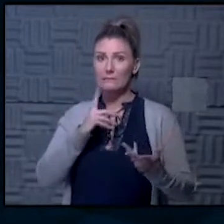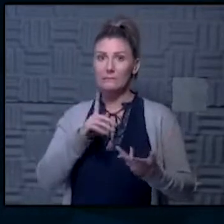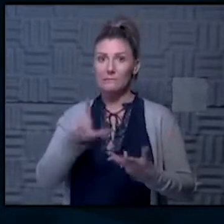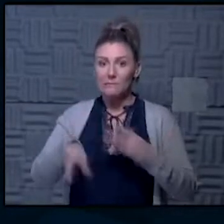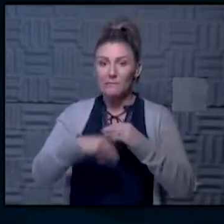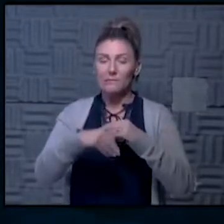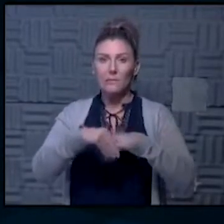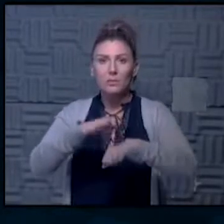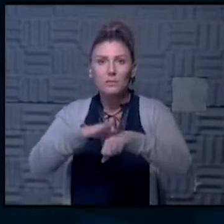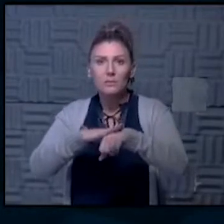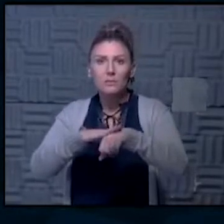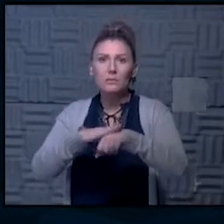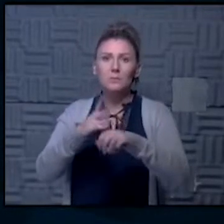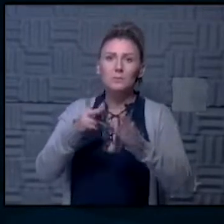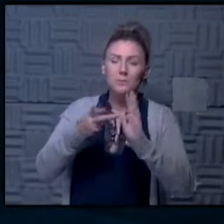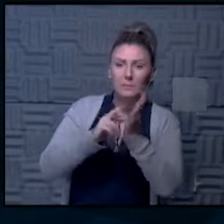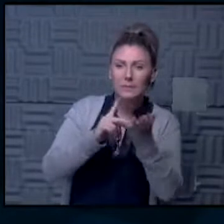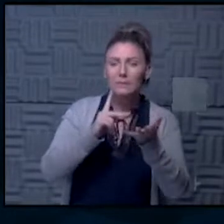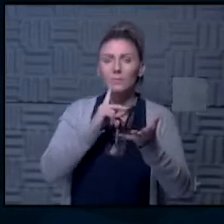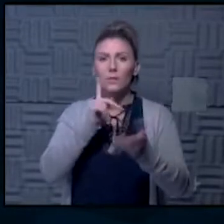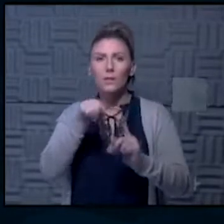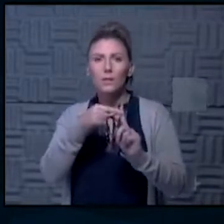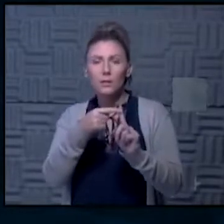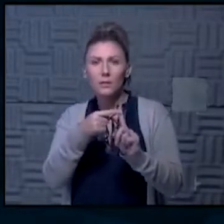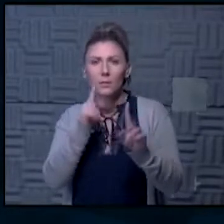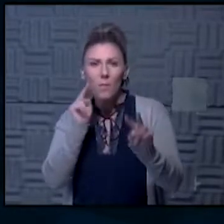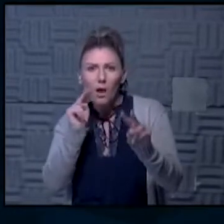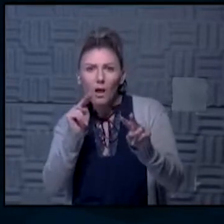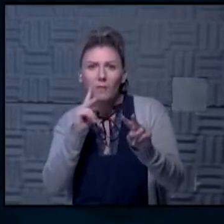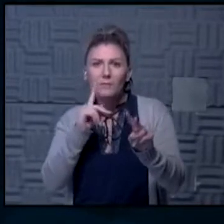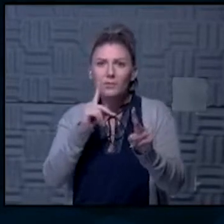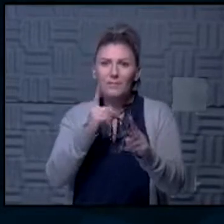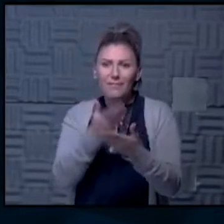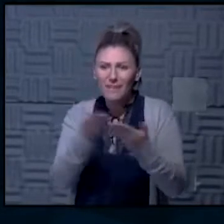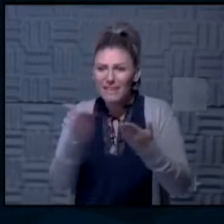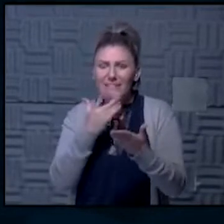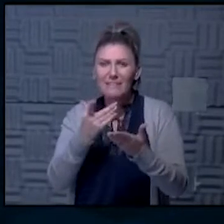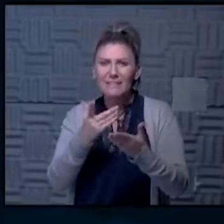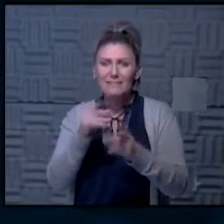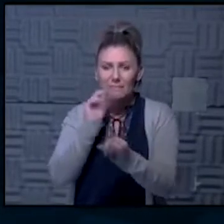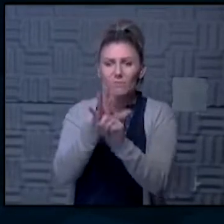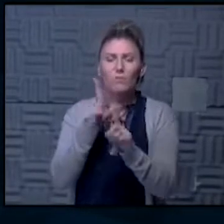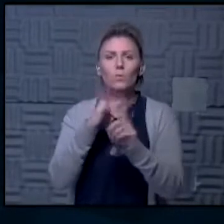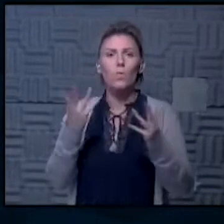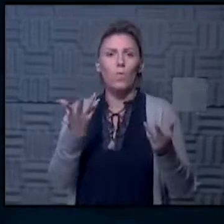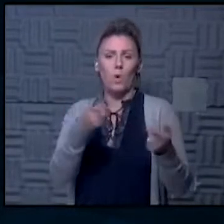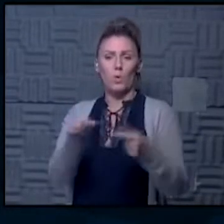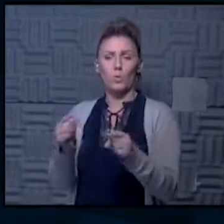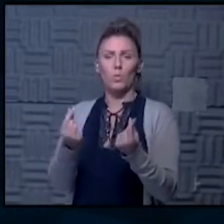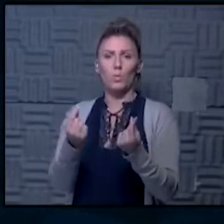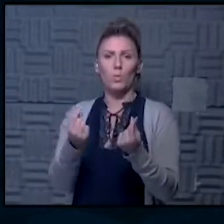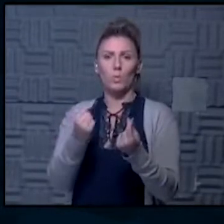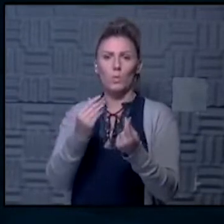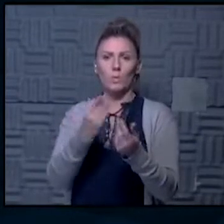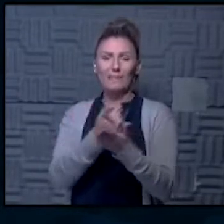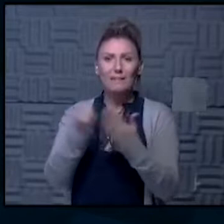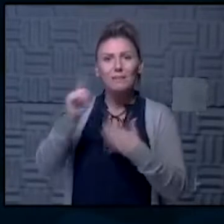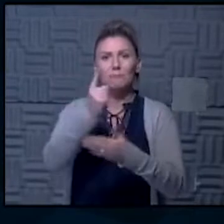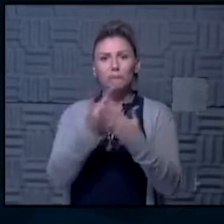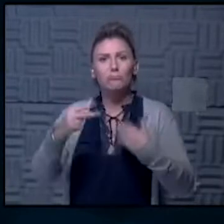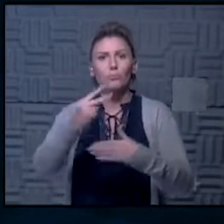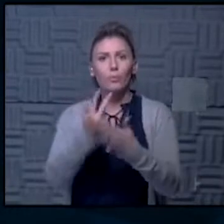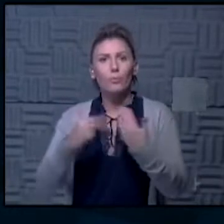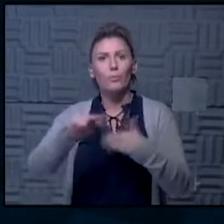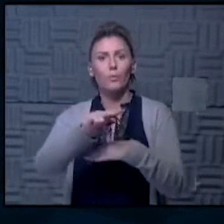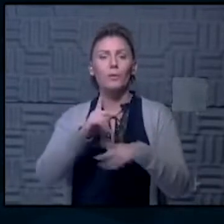we say we're watching things for signs or signals that give us pause and influence what we expect over the next few weeks, this is another way